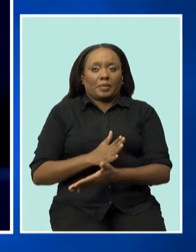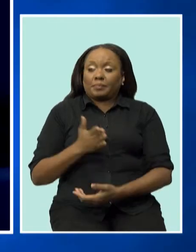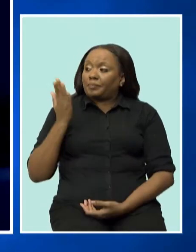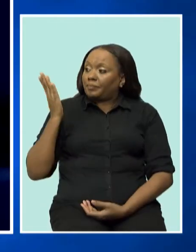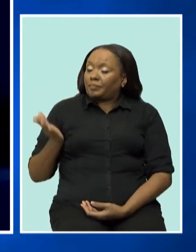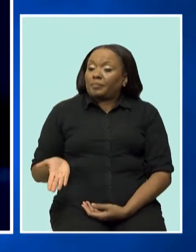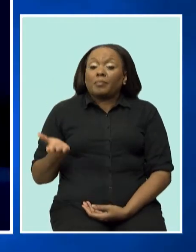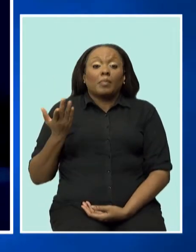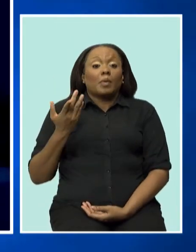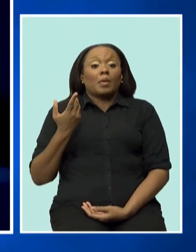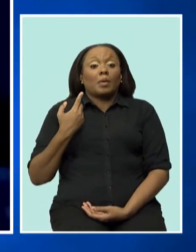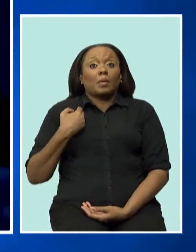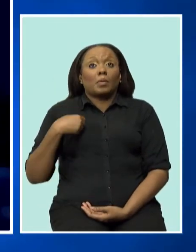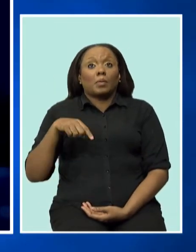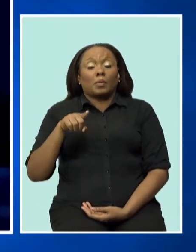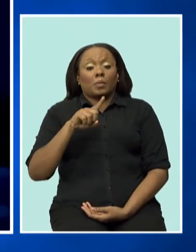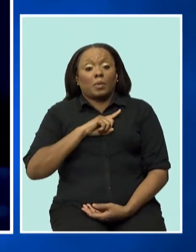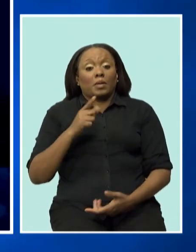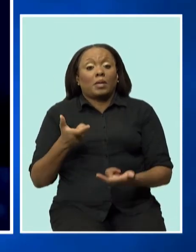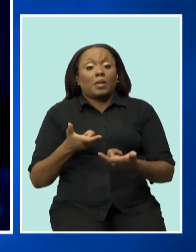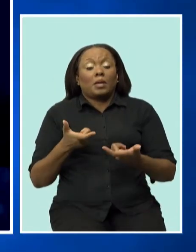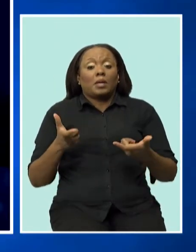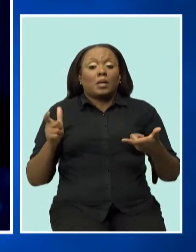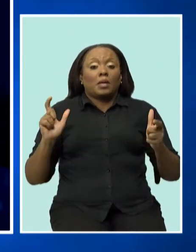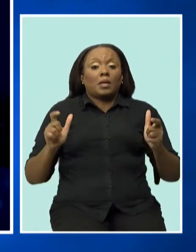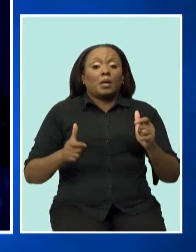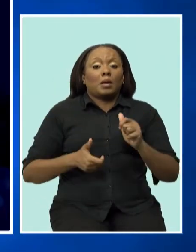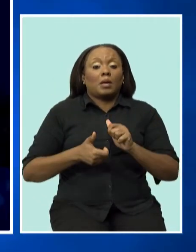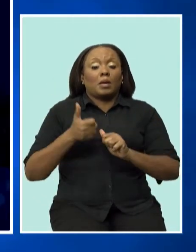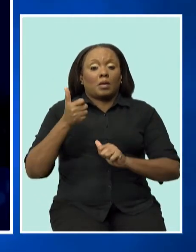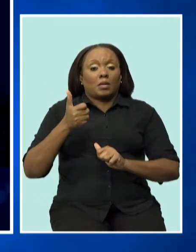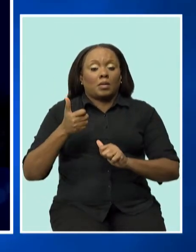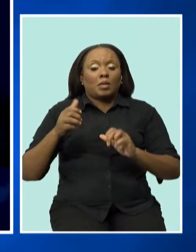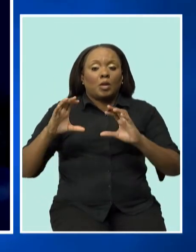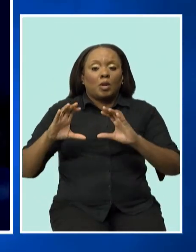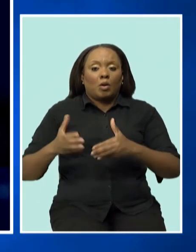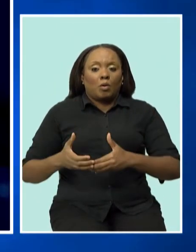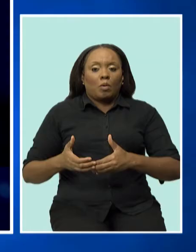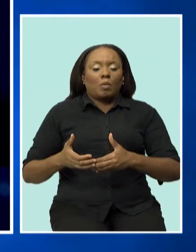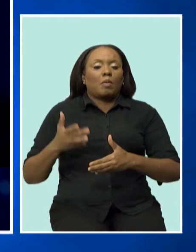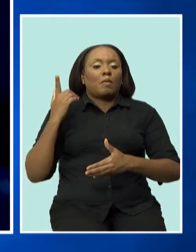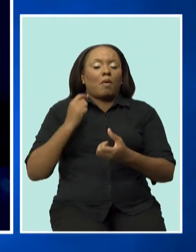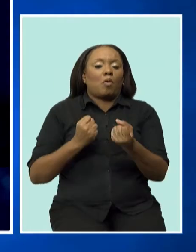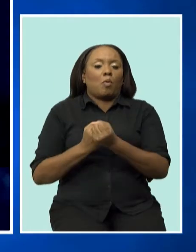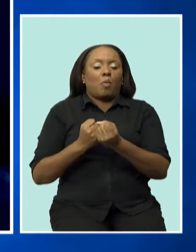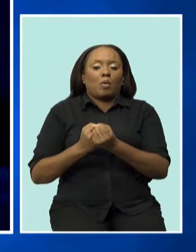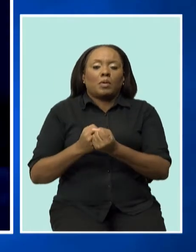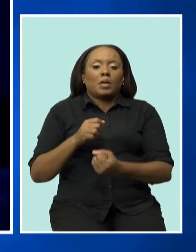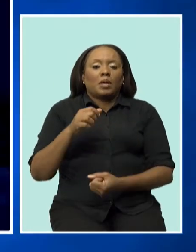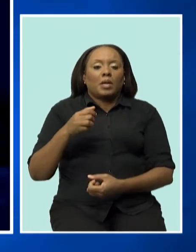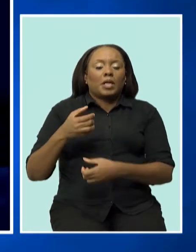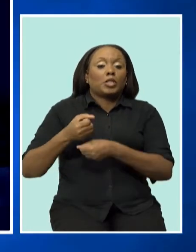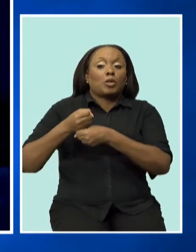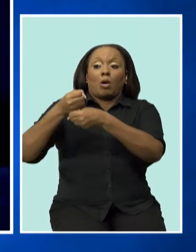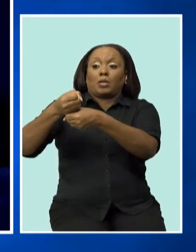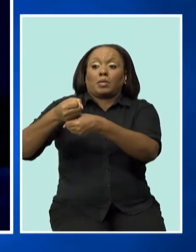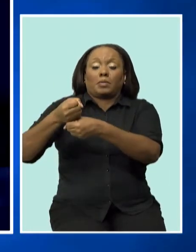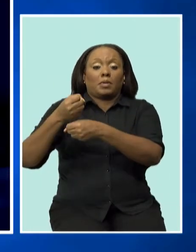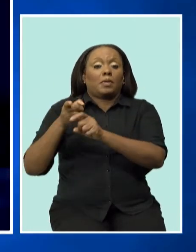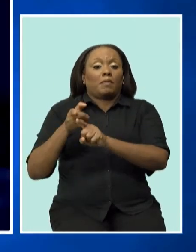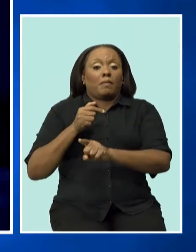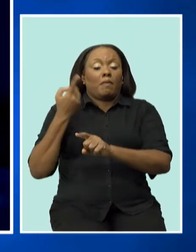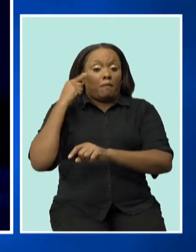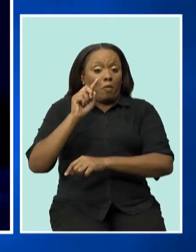largest single donor of scholarships to the UWI. And things